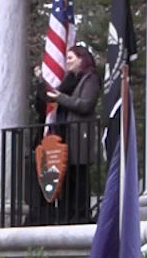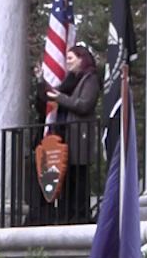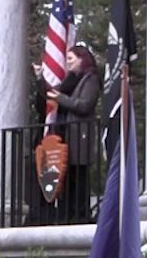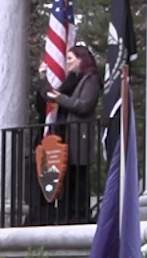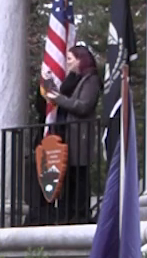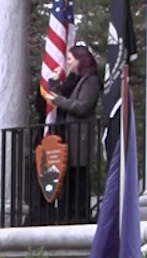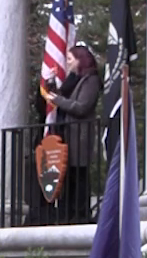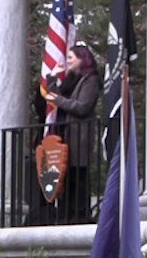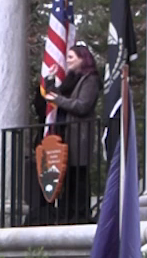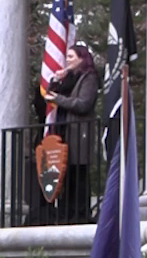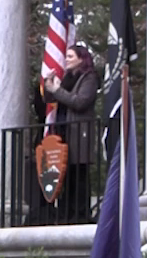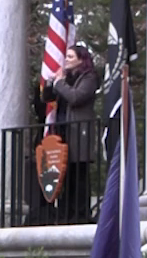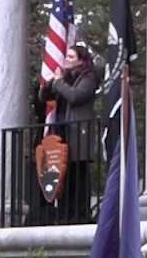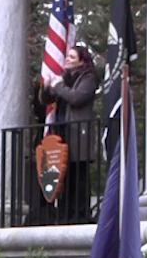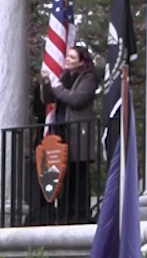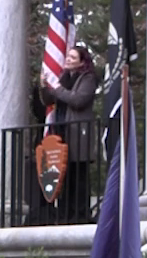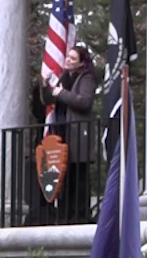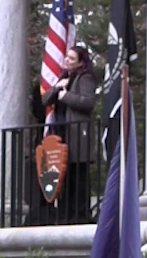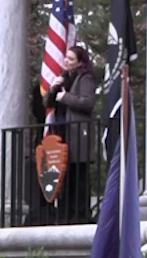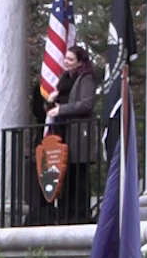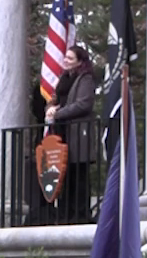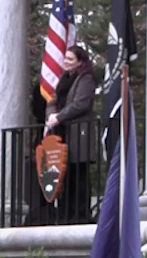podium to highlight and honor a few of our veterans.